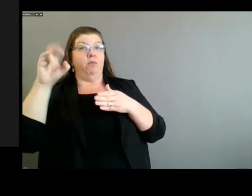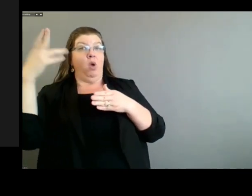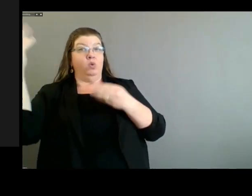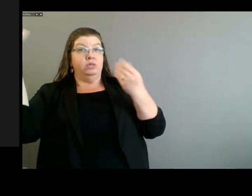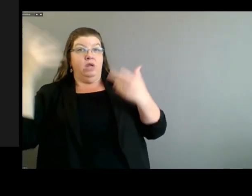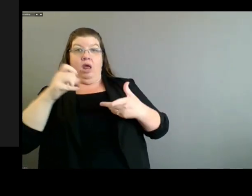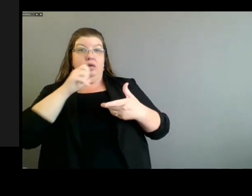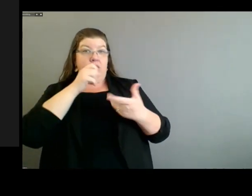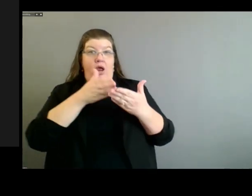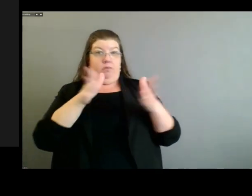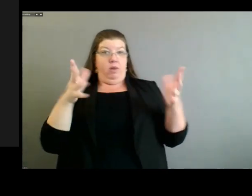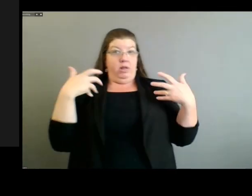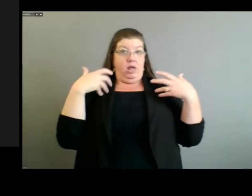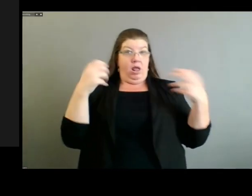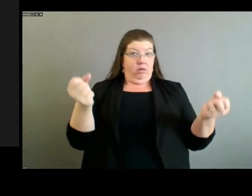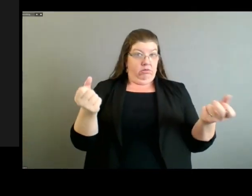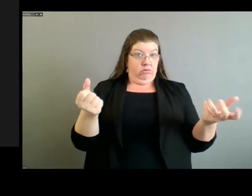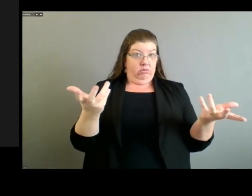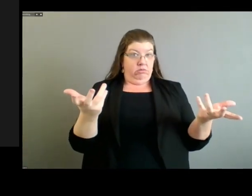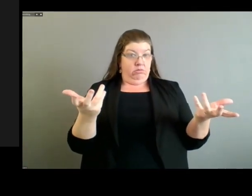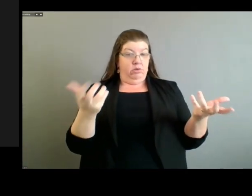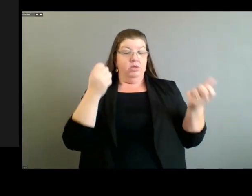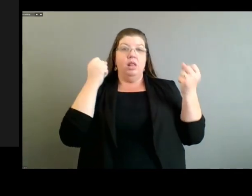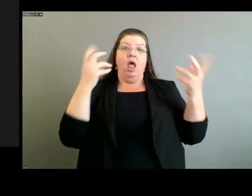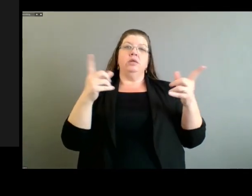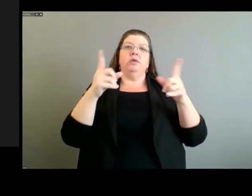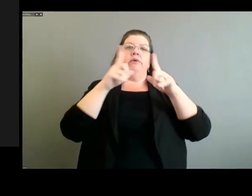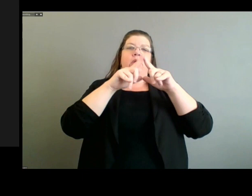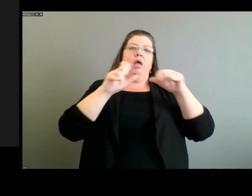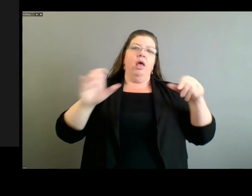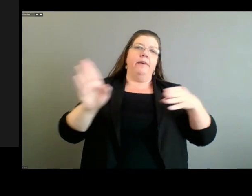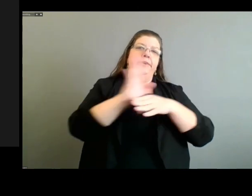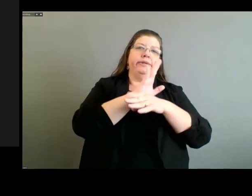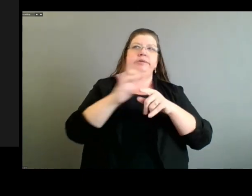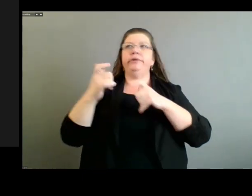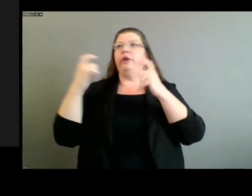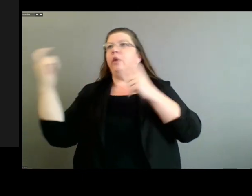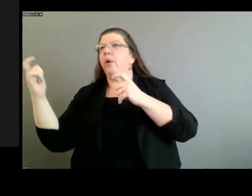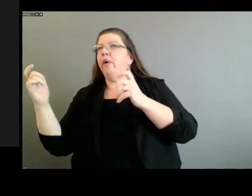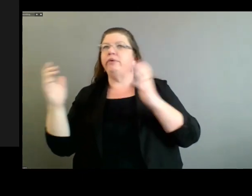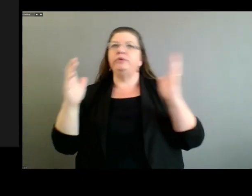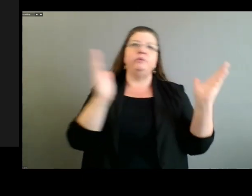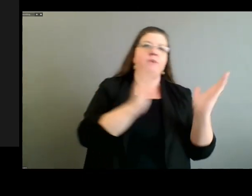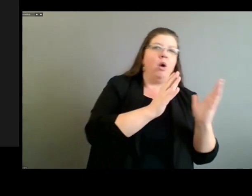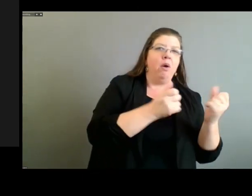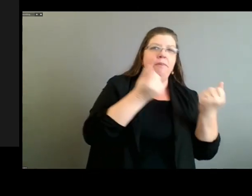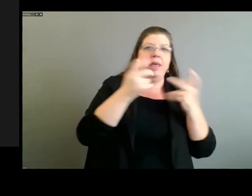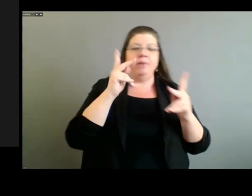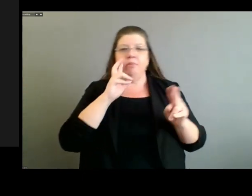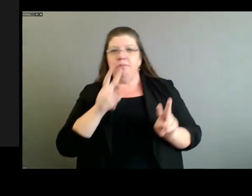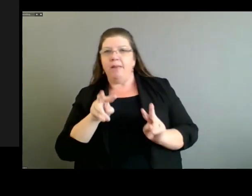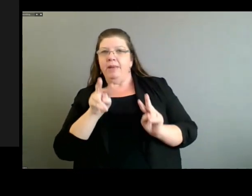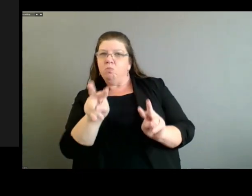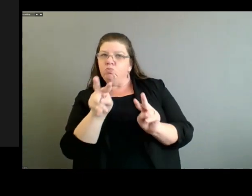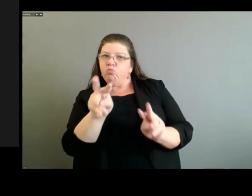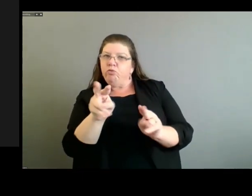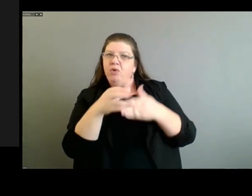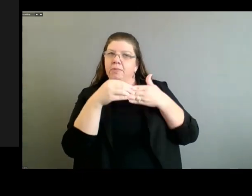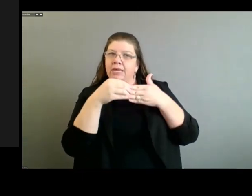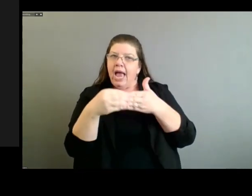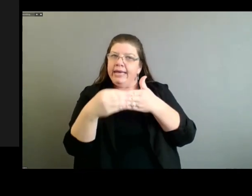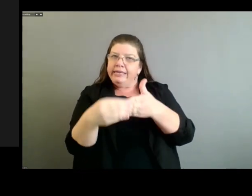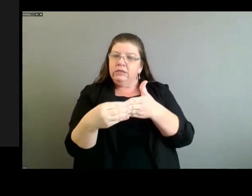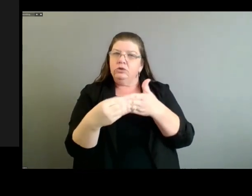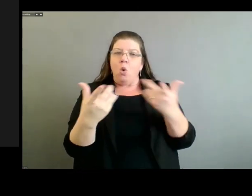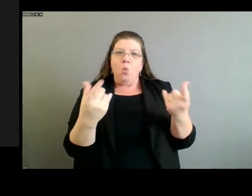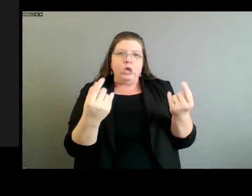health, and because there's lots of types of businesses, large and small, and I think a lot of people are going to be looking for guidance on